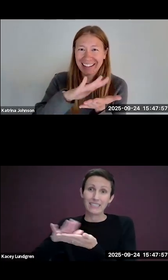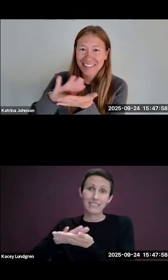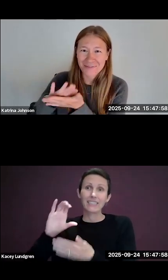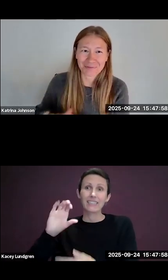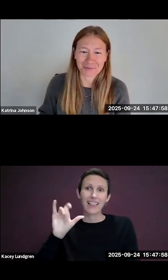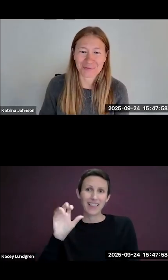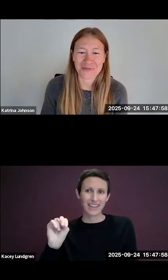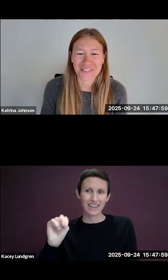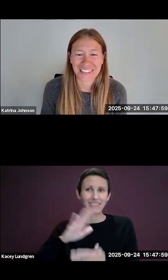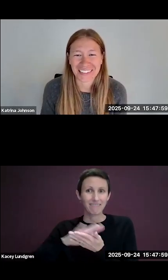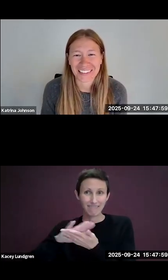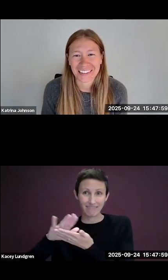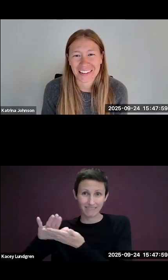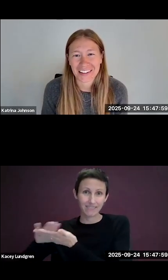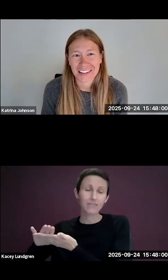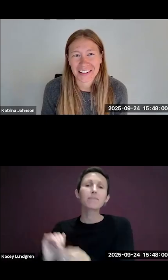Clean.